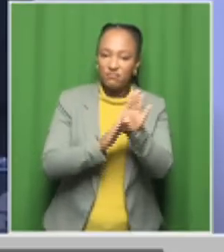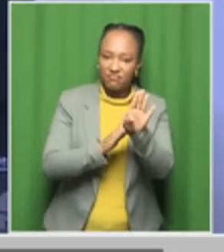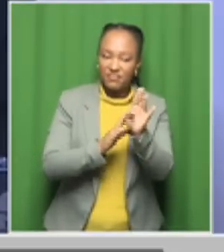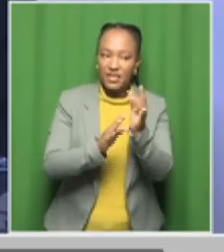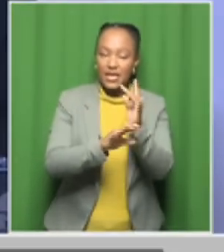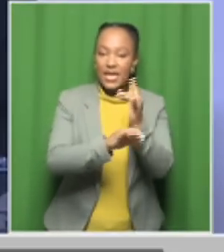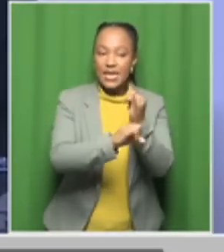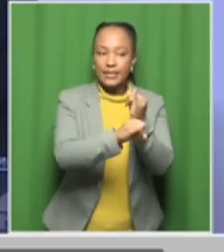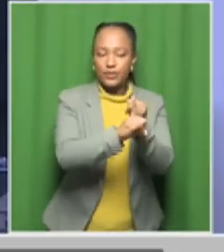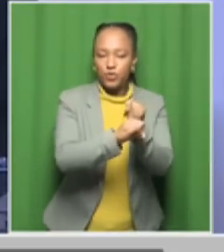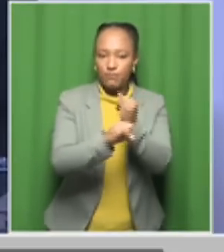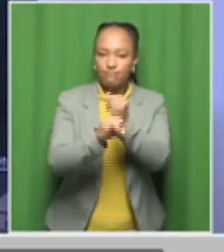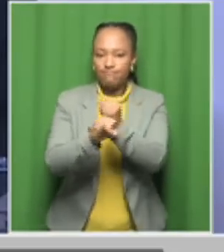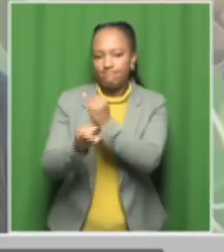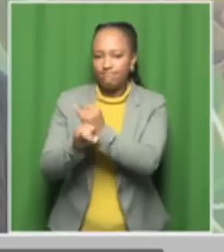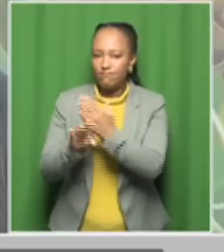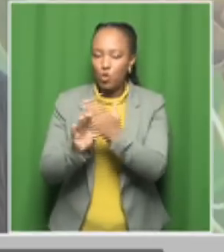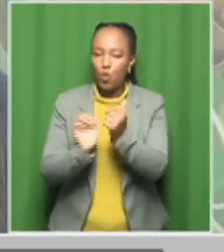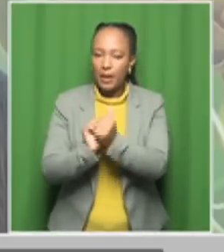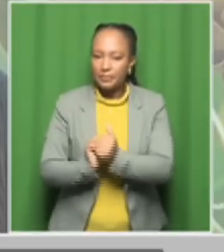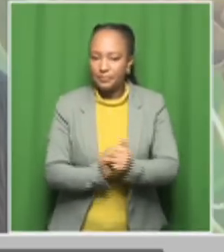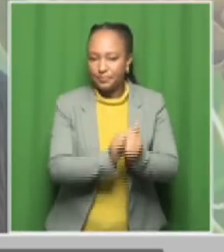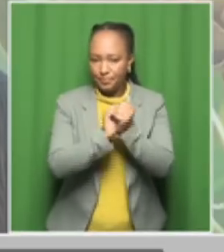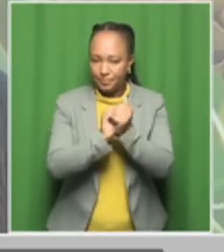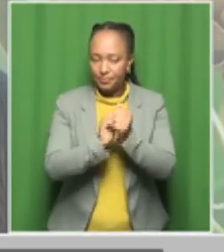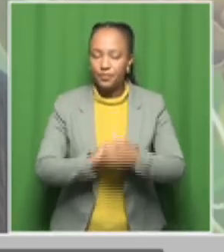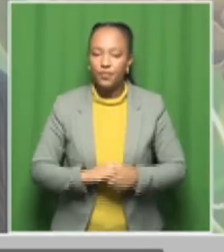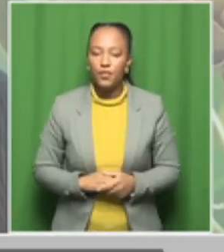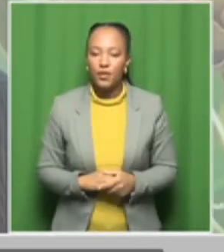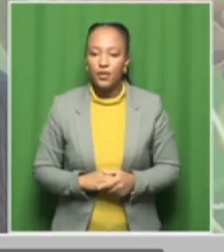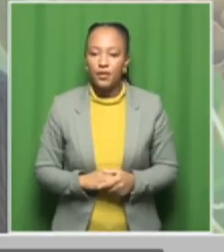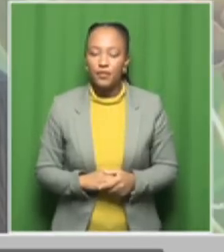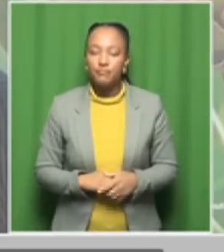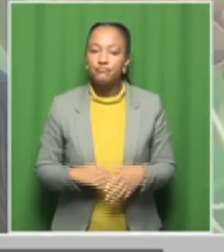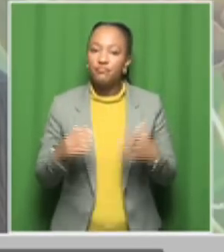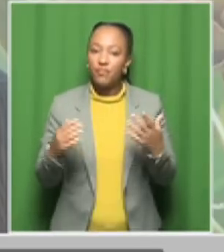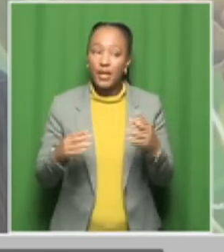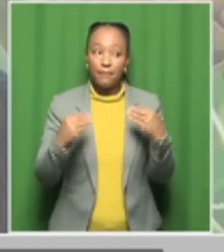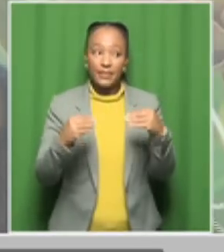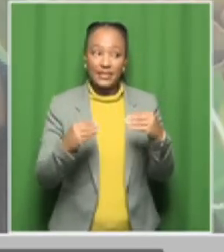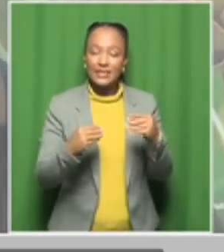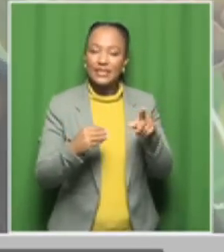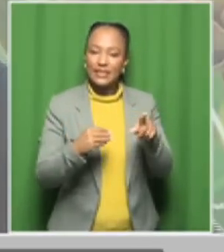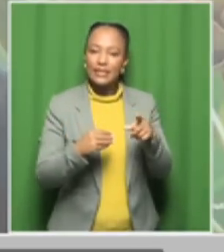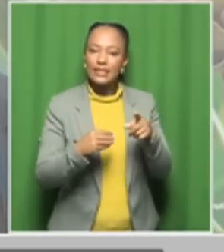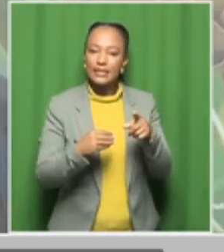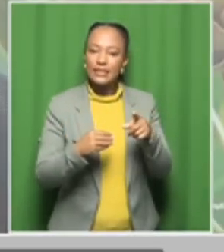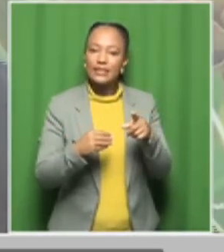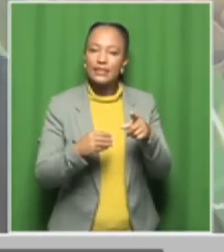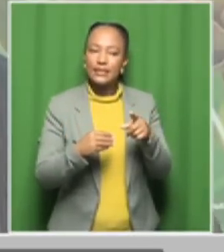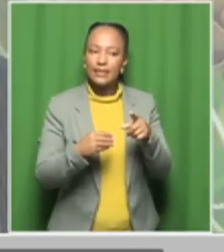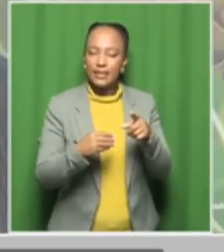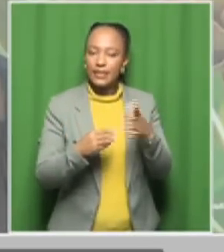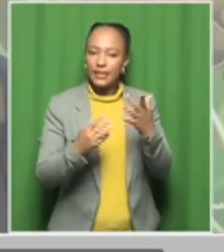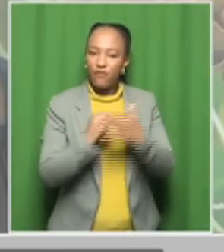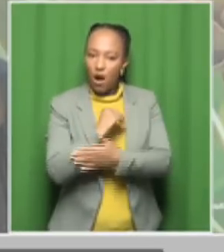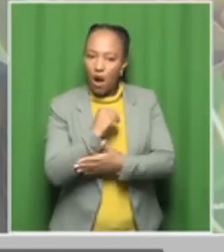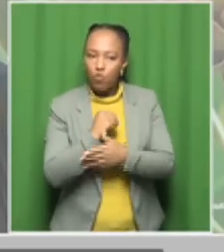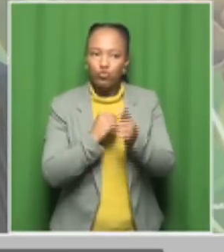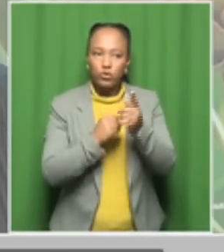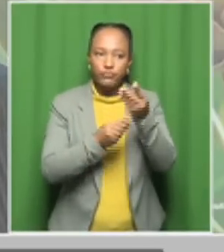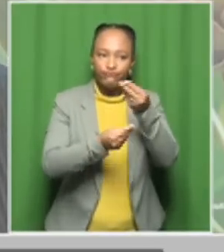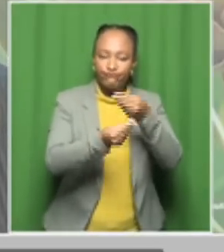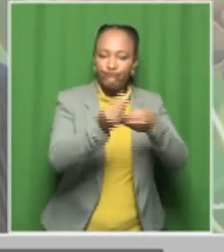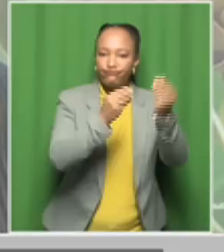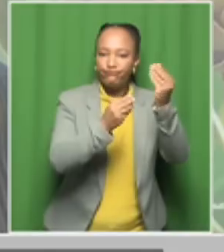institutions. When it comes to trade, as an example, what is South Africa's vision in terms